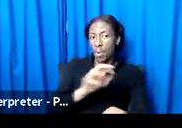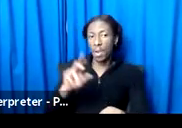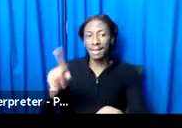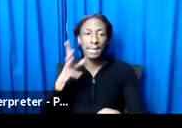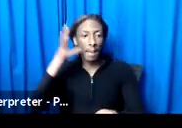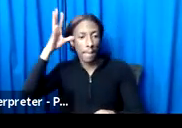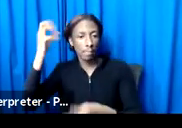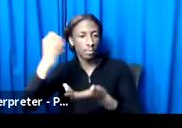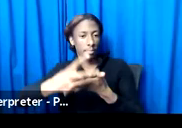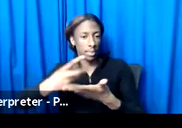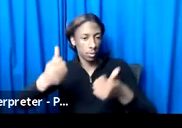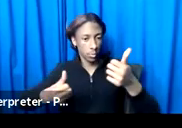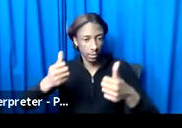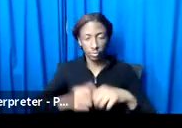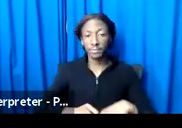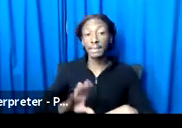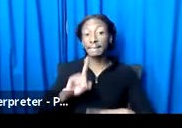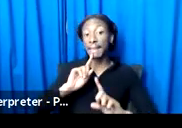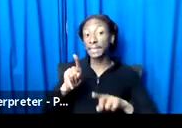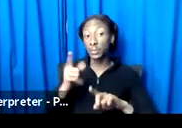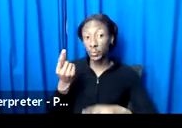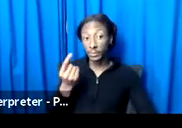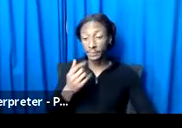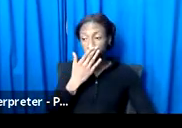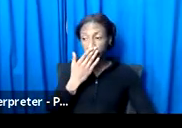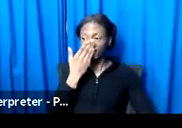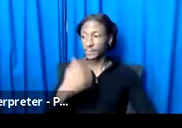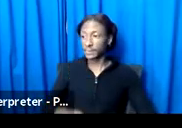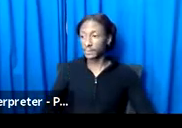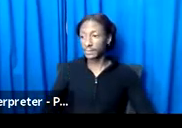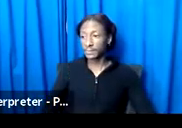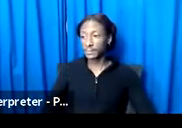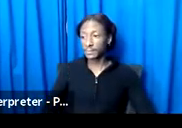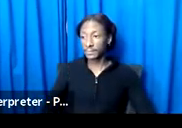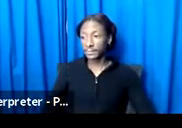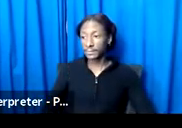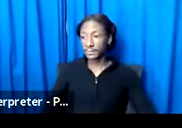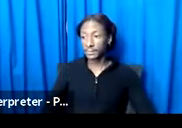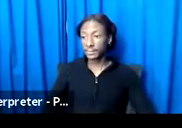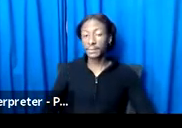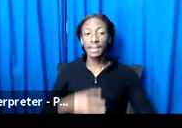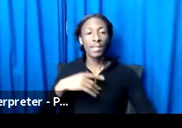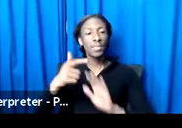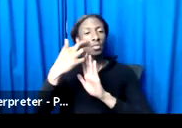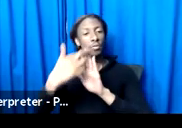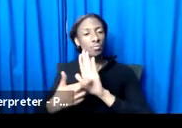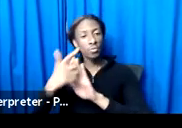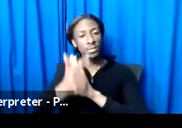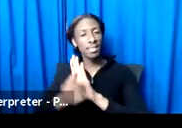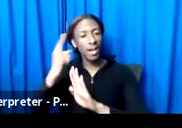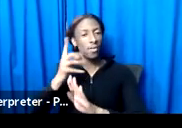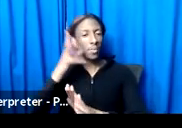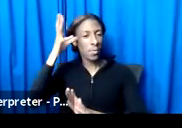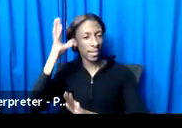it? And the answer to that is that the rules, the laws for parental consent for